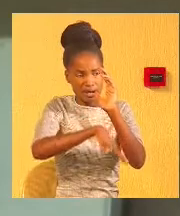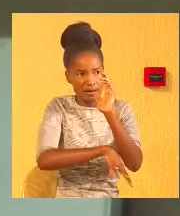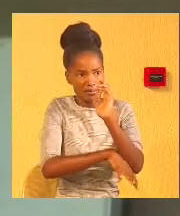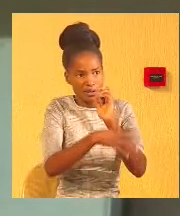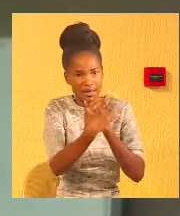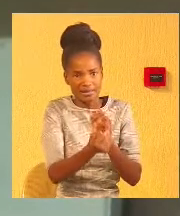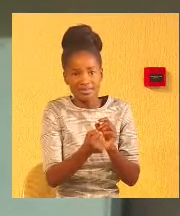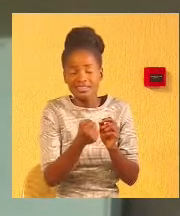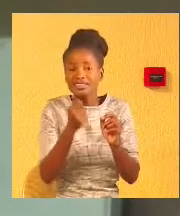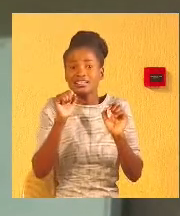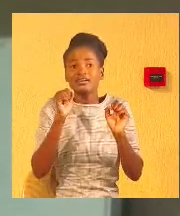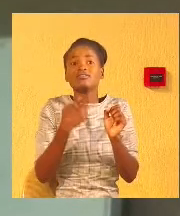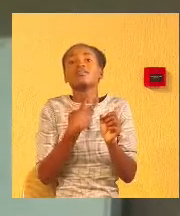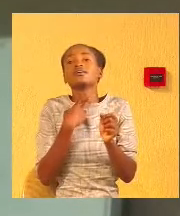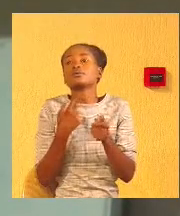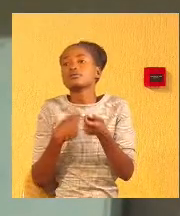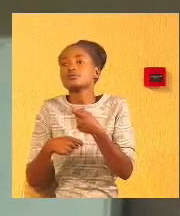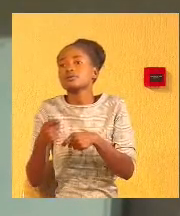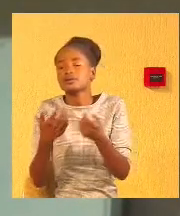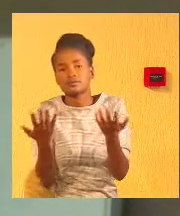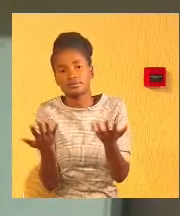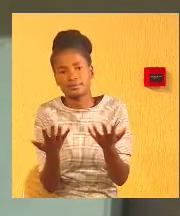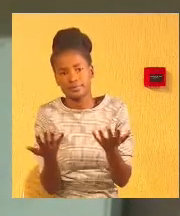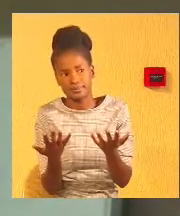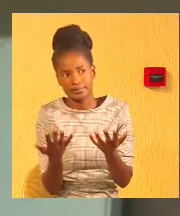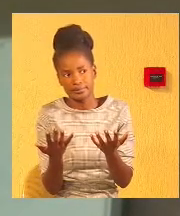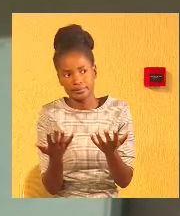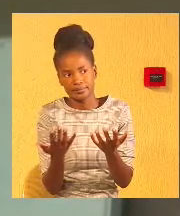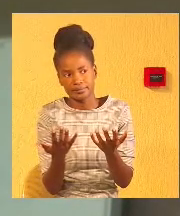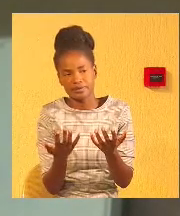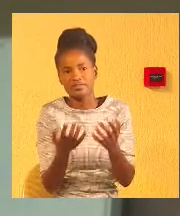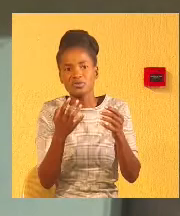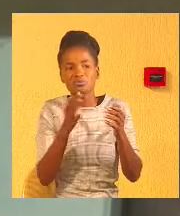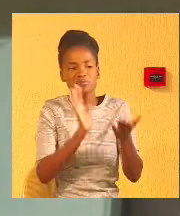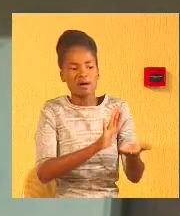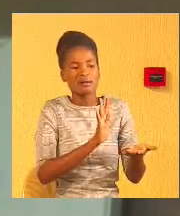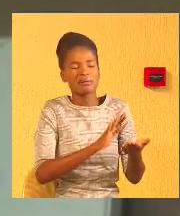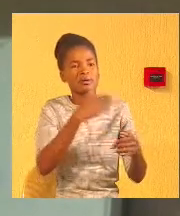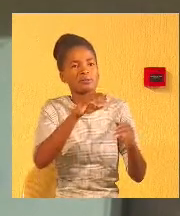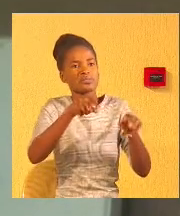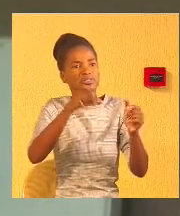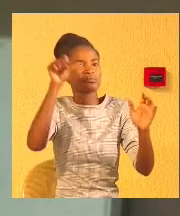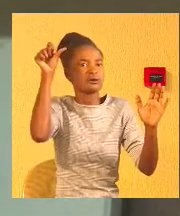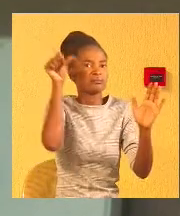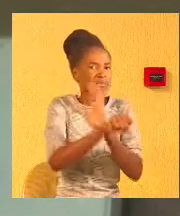the farmer, or can the producer go and throw out their vegetable as we are seeing? I think that is where I